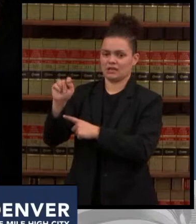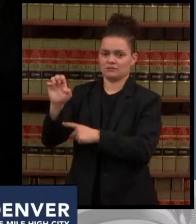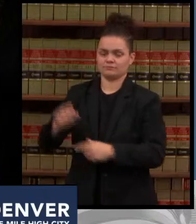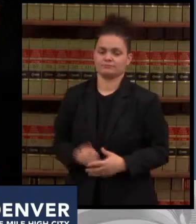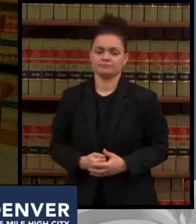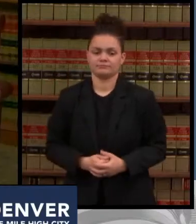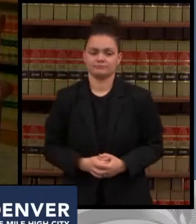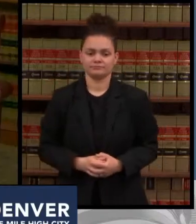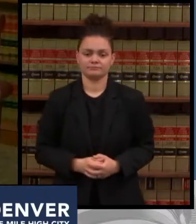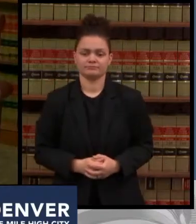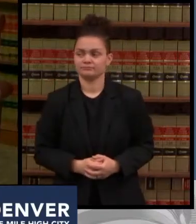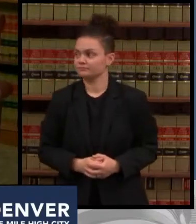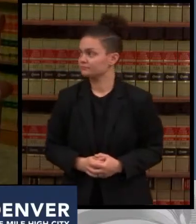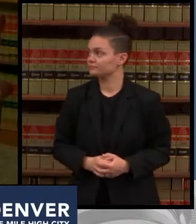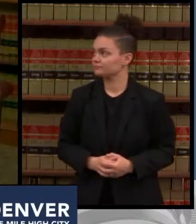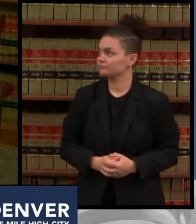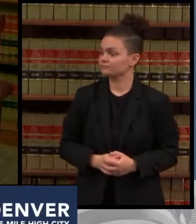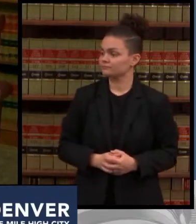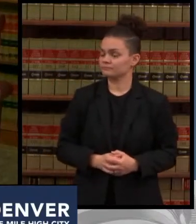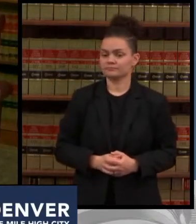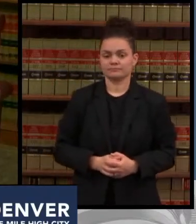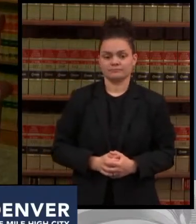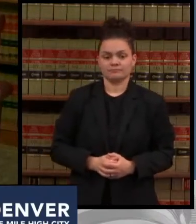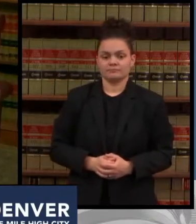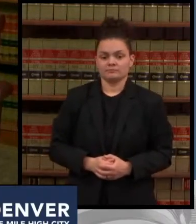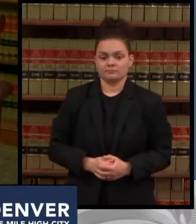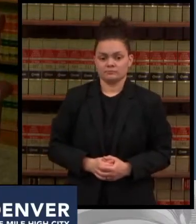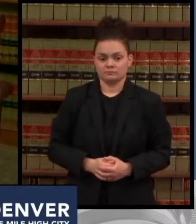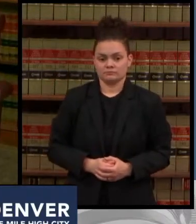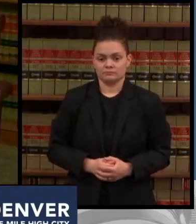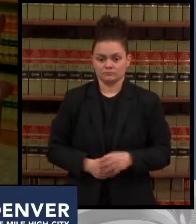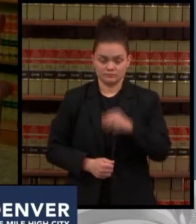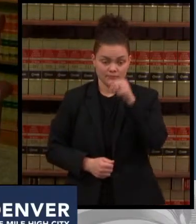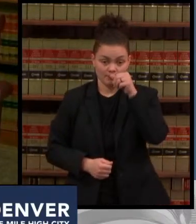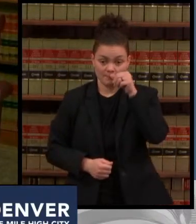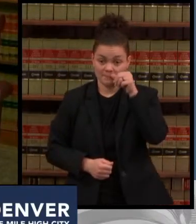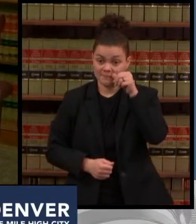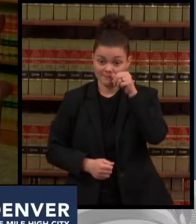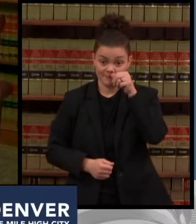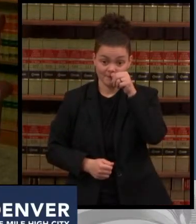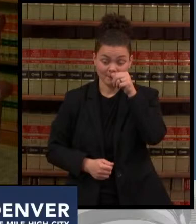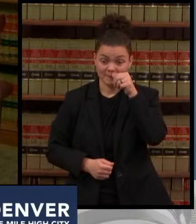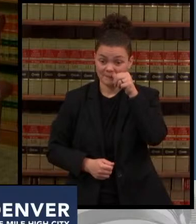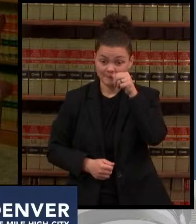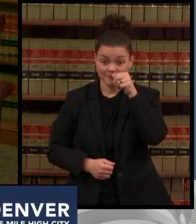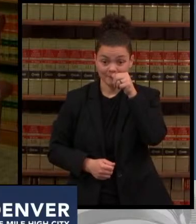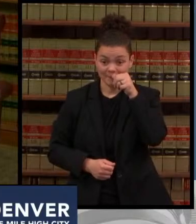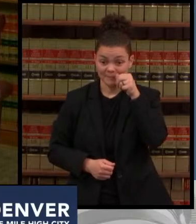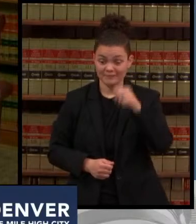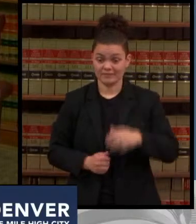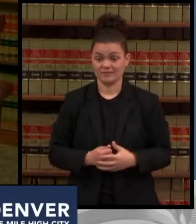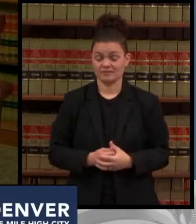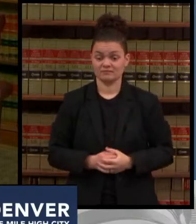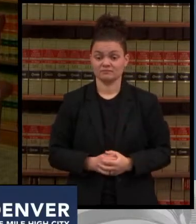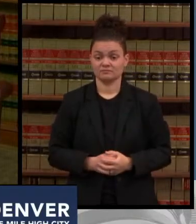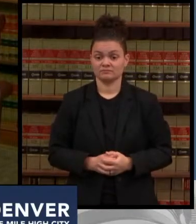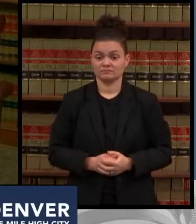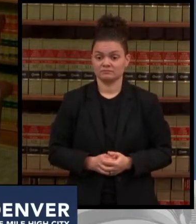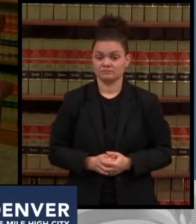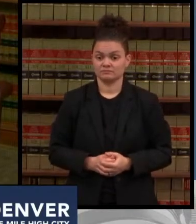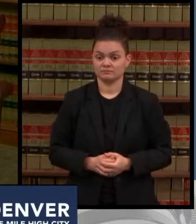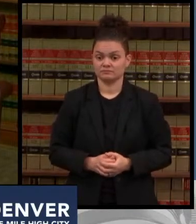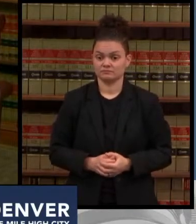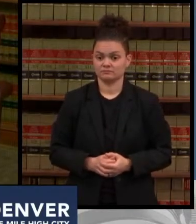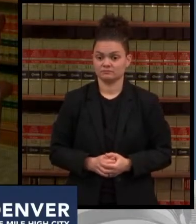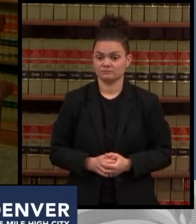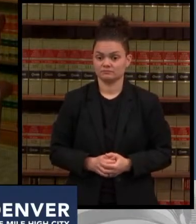Hi, Seth Clayman from the Gazette. How long do y'all estimate before we'll see the effects of this on blunting